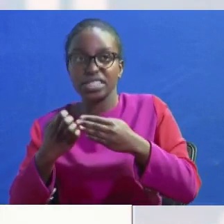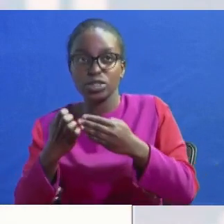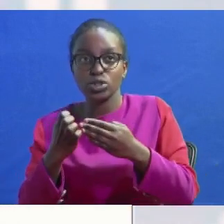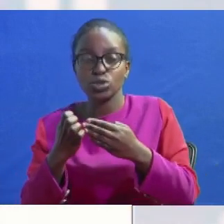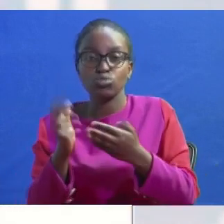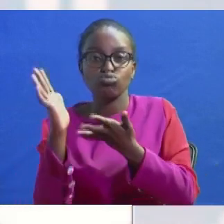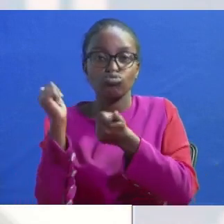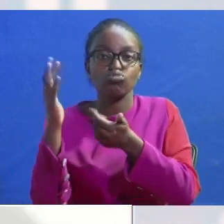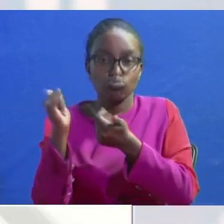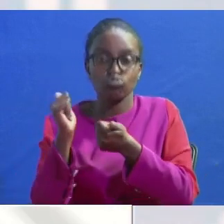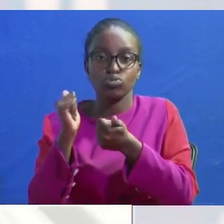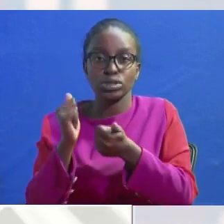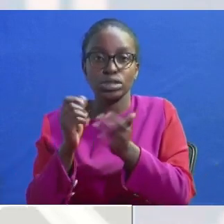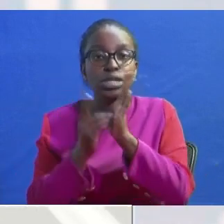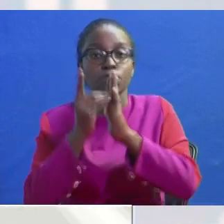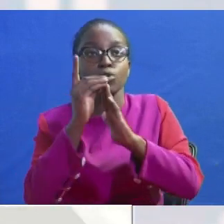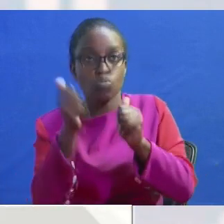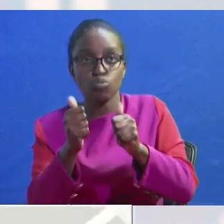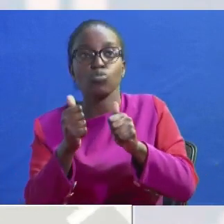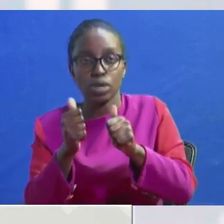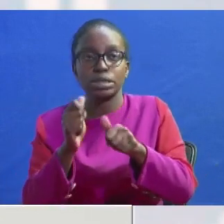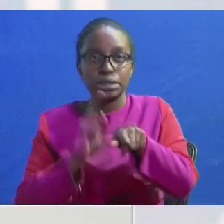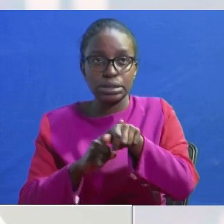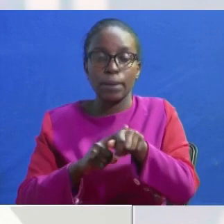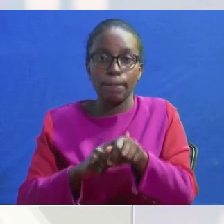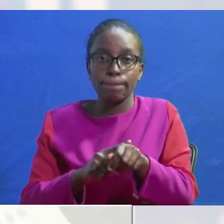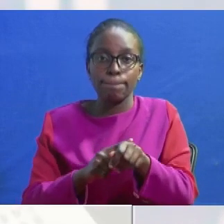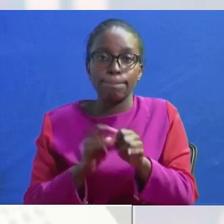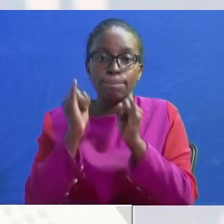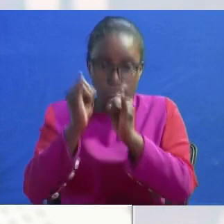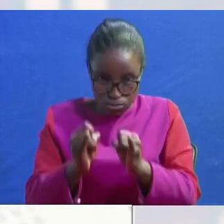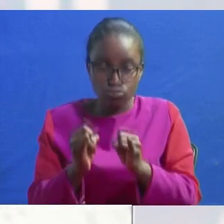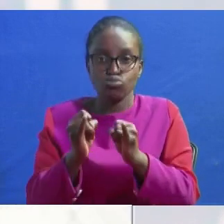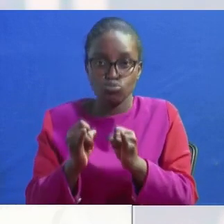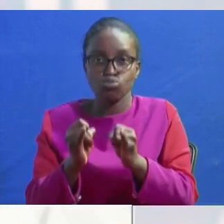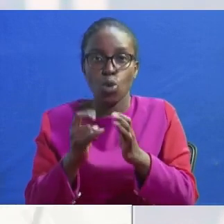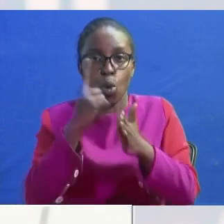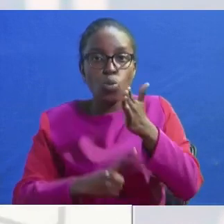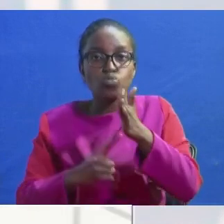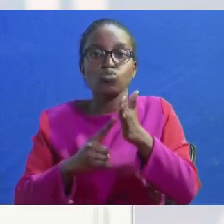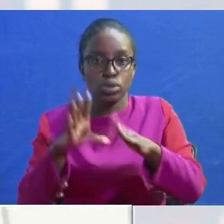and candid with the developments in our subsequent bulletins from what just transpired from the Senate a few minutes ago.